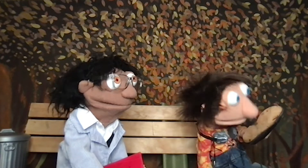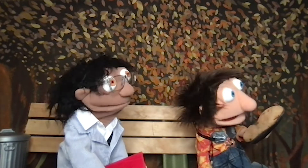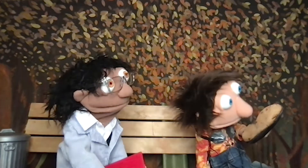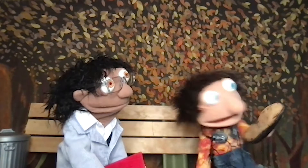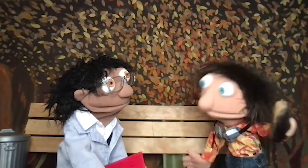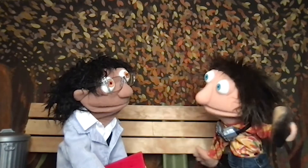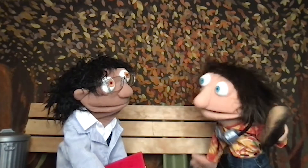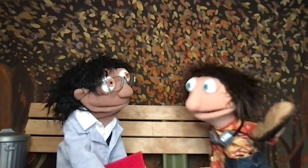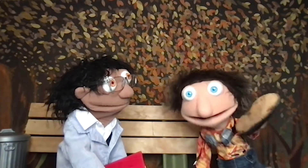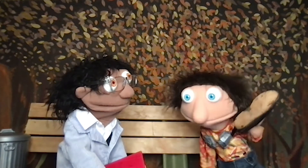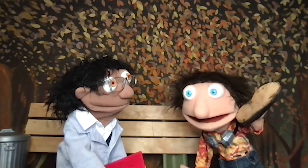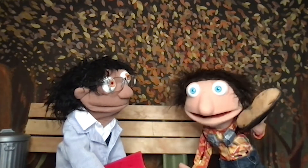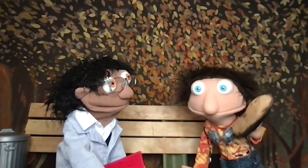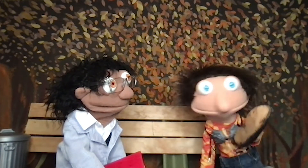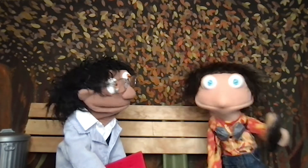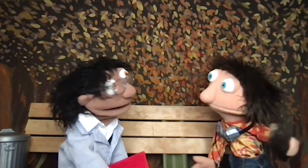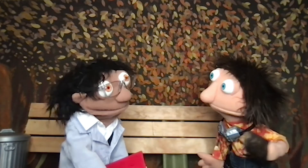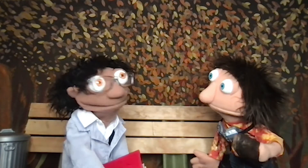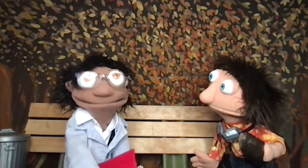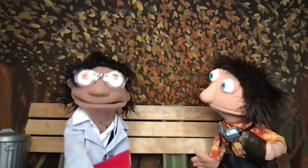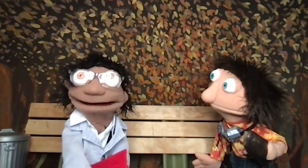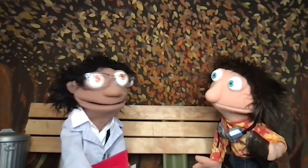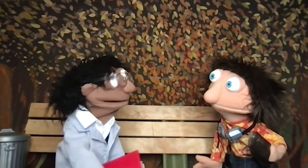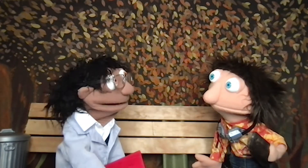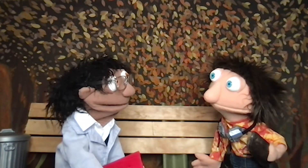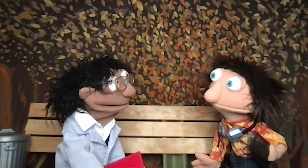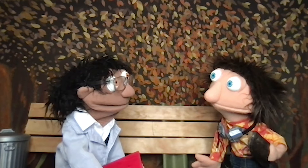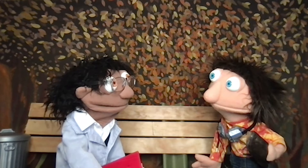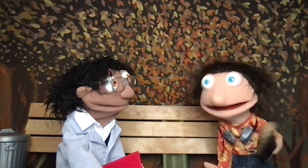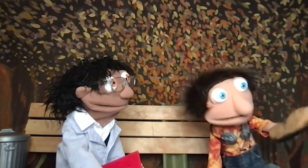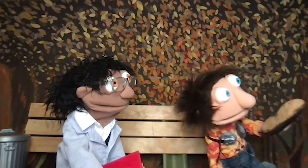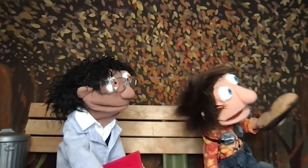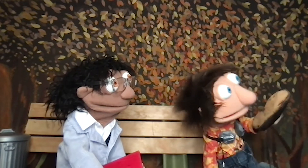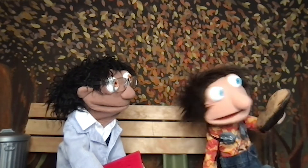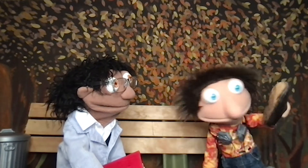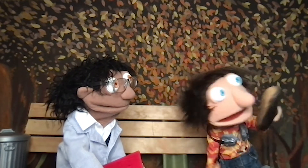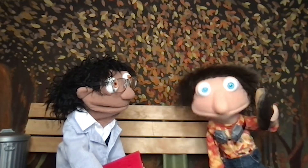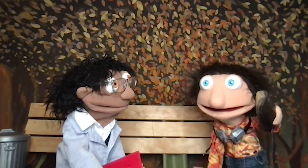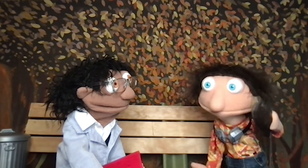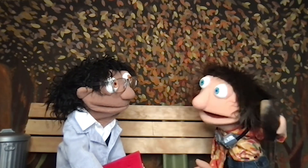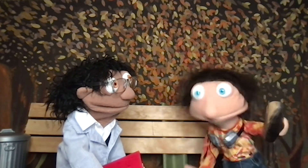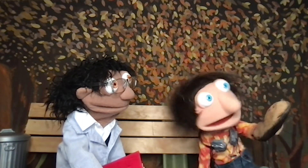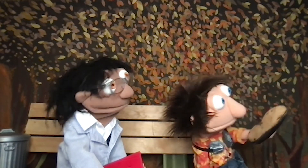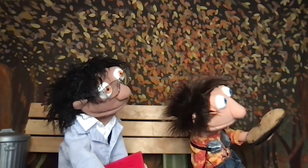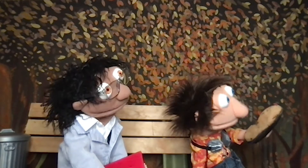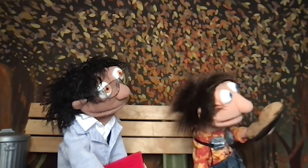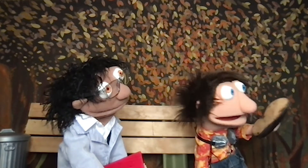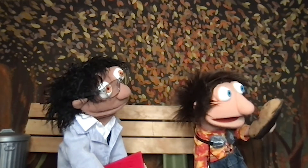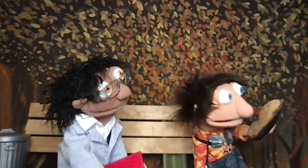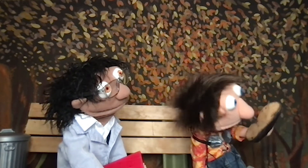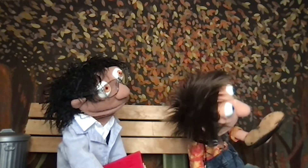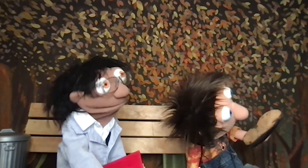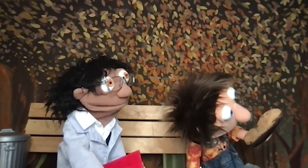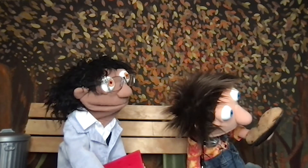always on the phone talking to my people. Oh, see, that's them. They're probably sending me a text. I'll